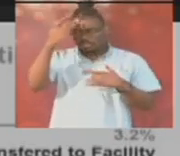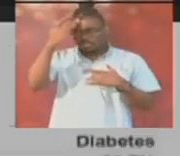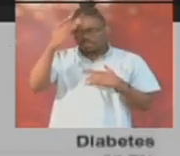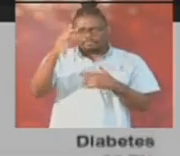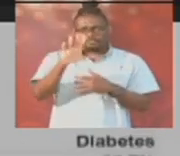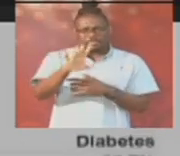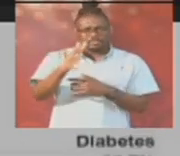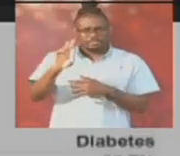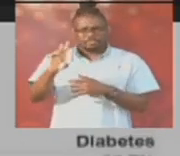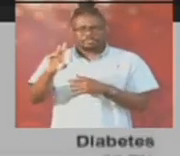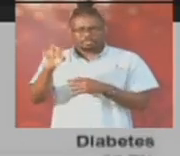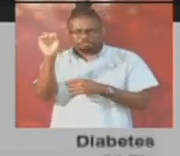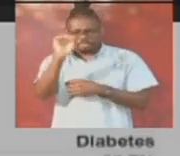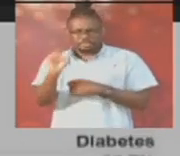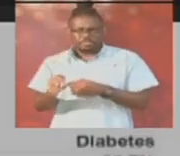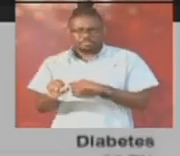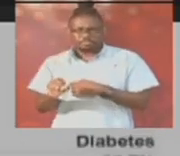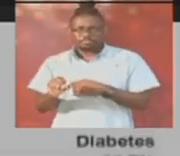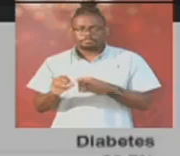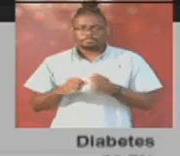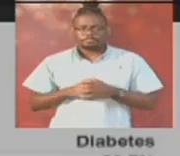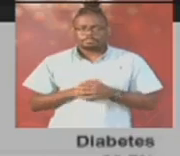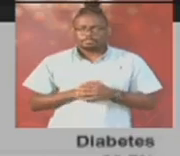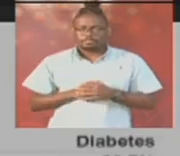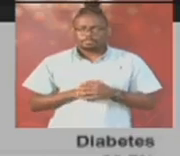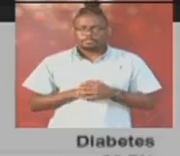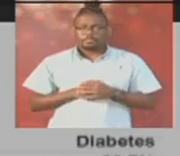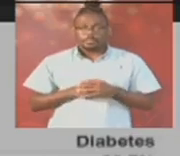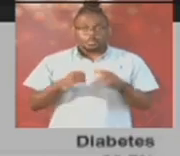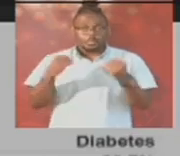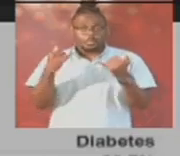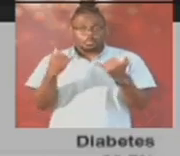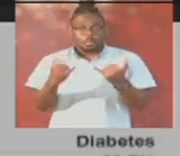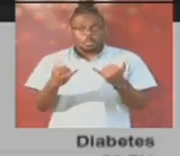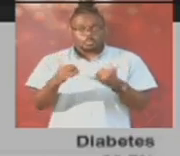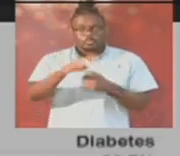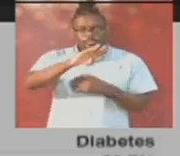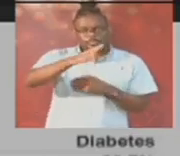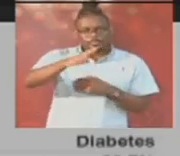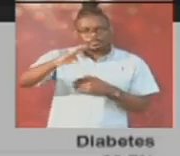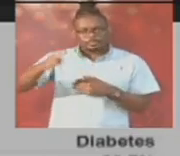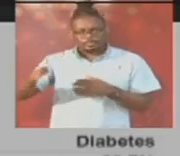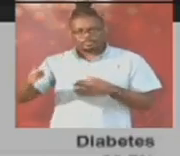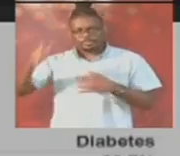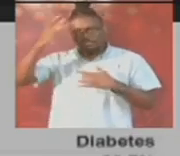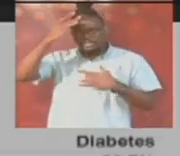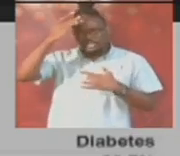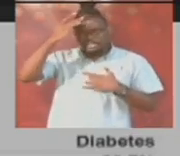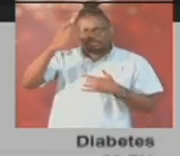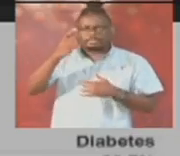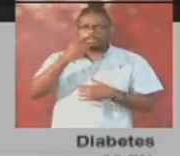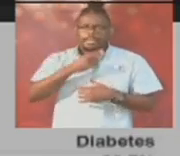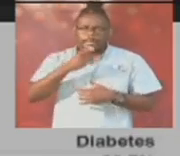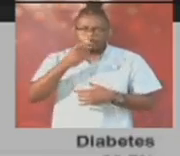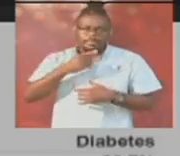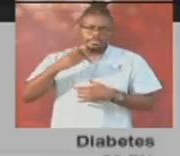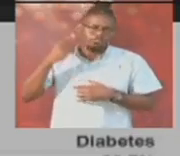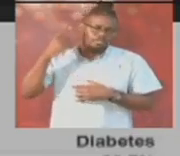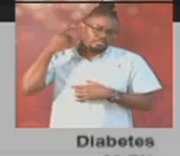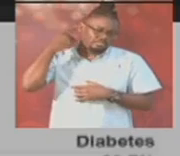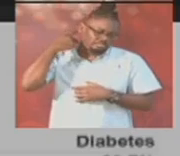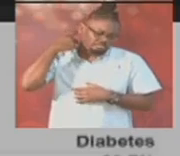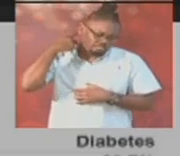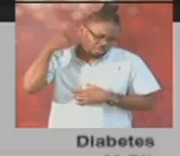Next slide. So this is breaking down your comorbidities further. Again, we see diabetes and hypertension being the two most